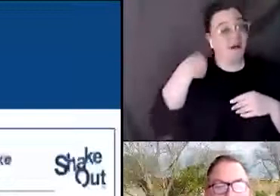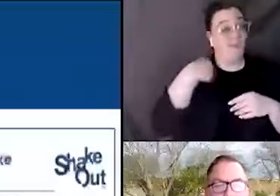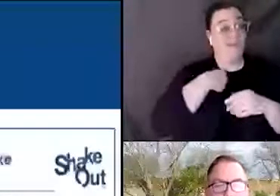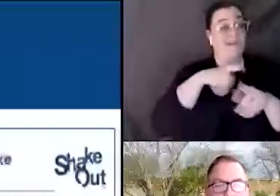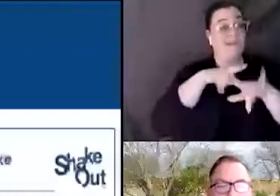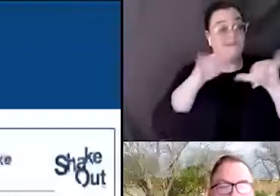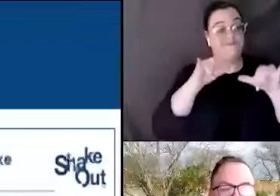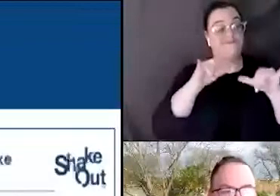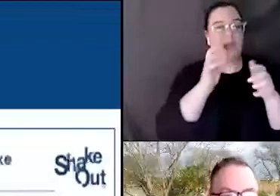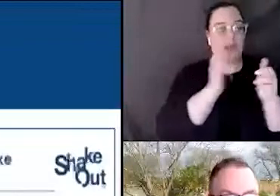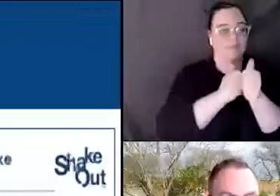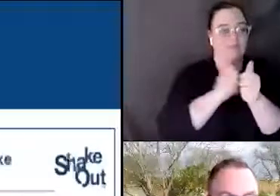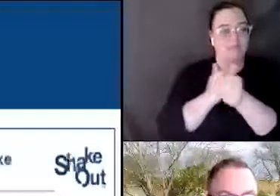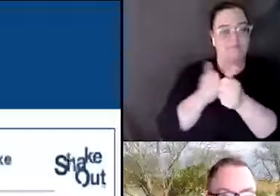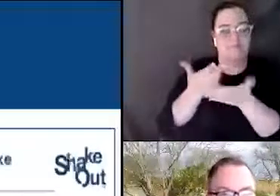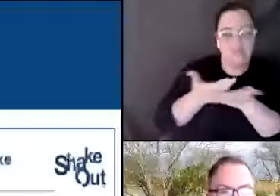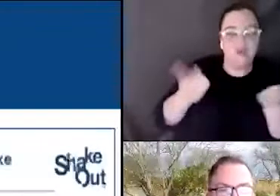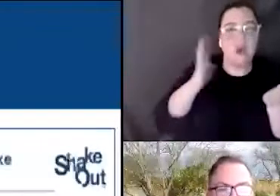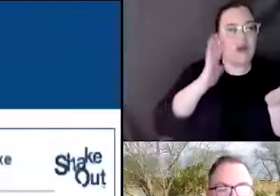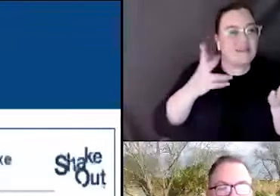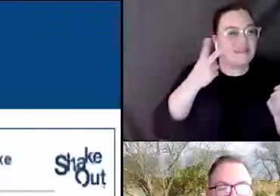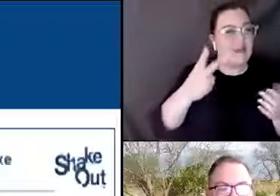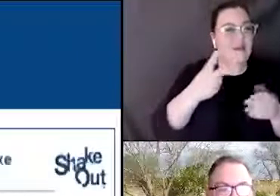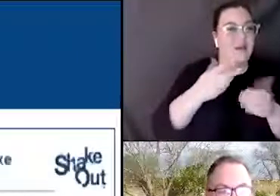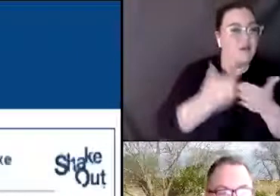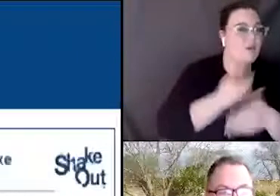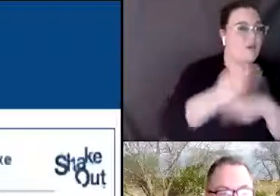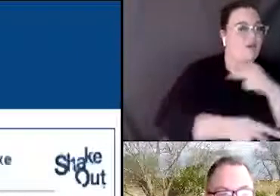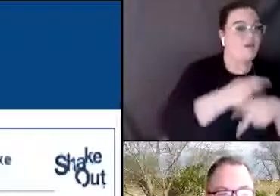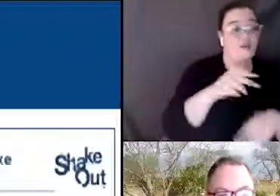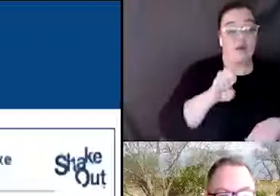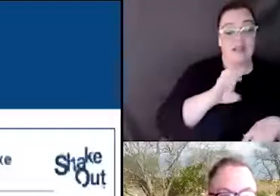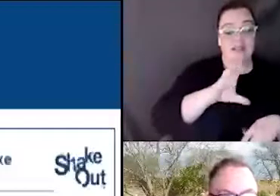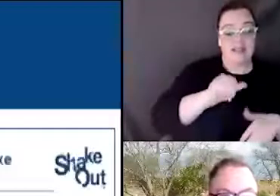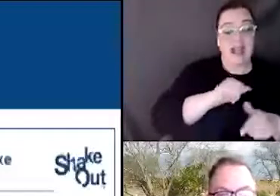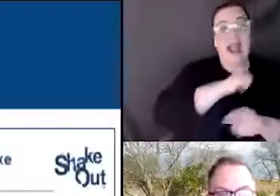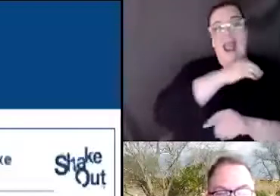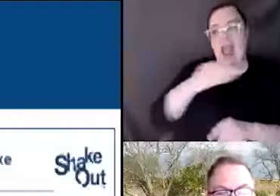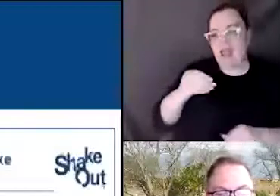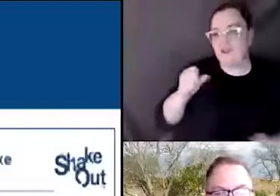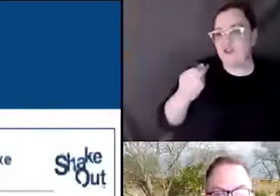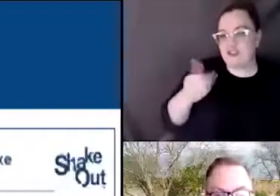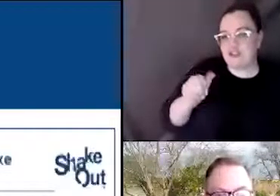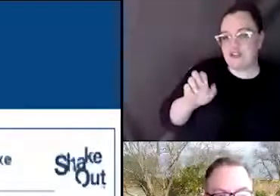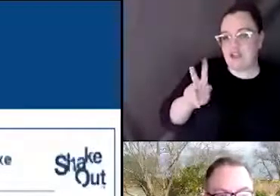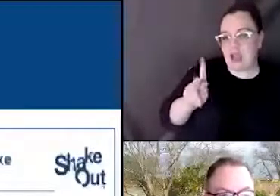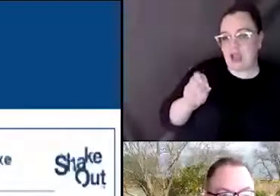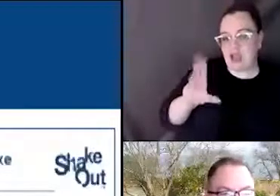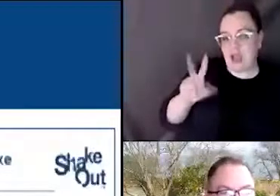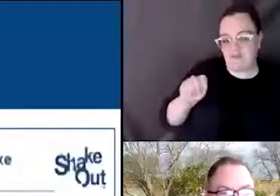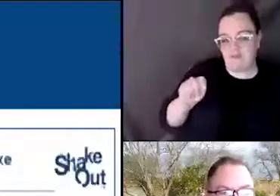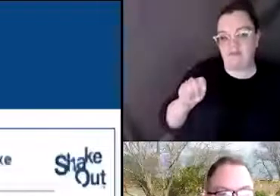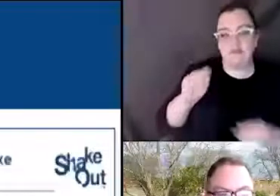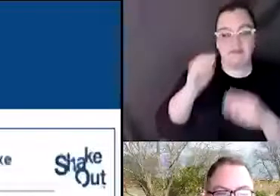So you'll be seeing new versions of both ECA and ShakeOut materials. And through support from Cal OES and